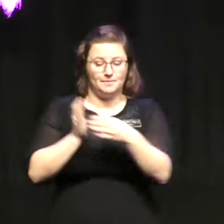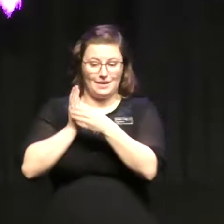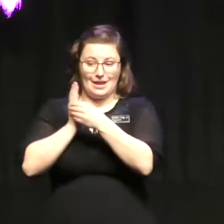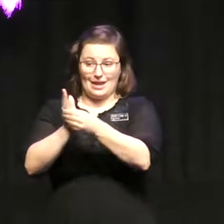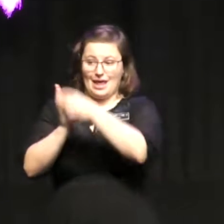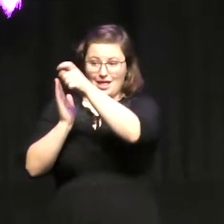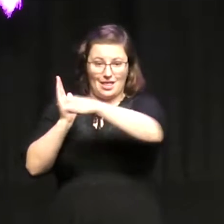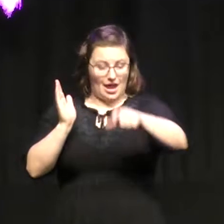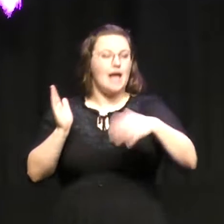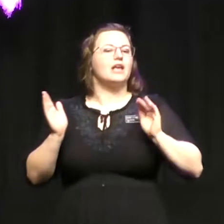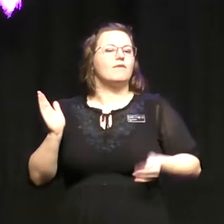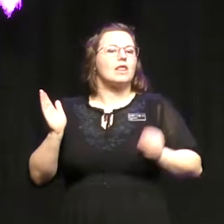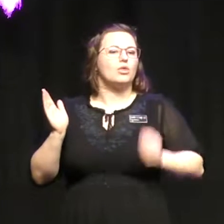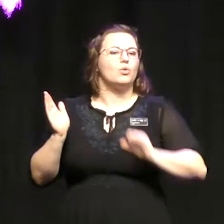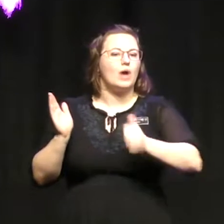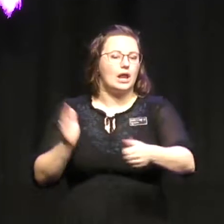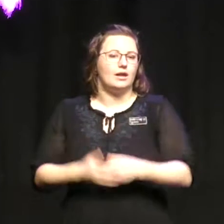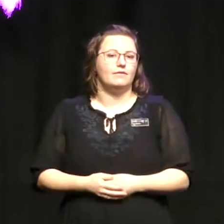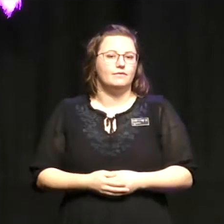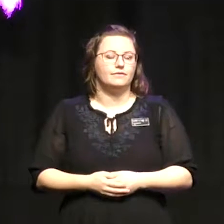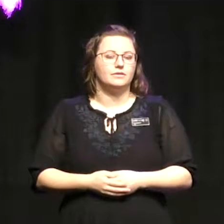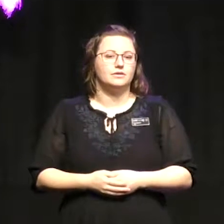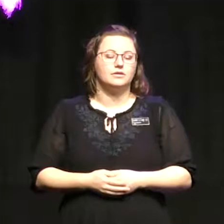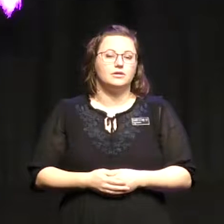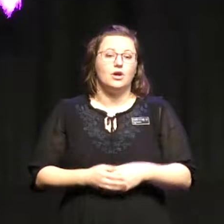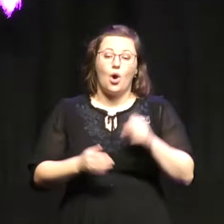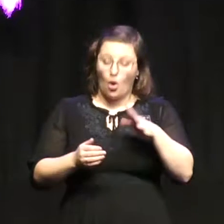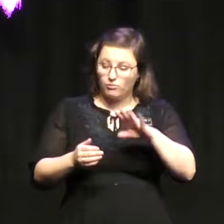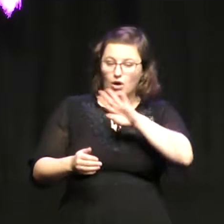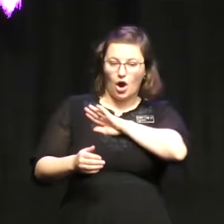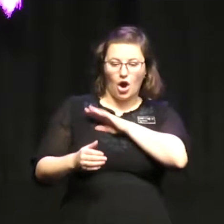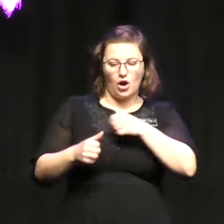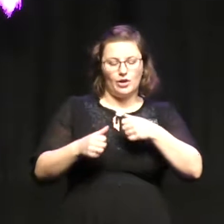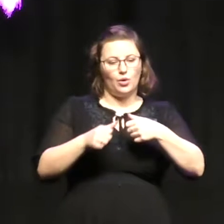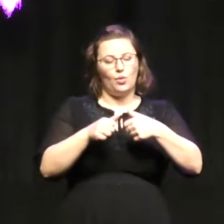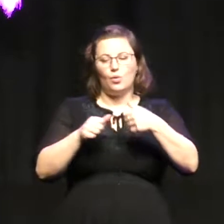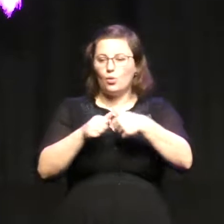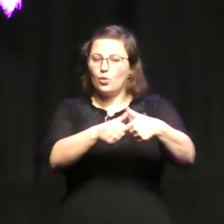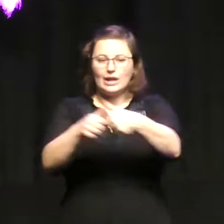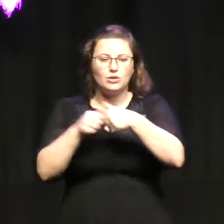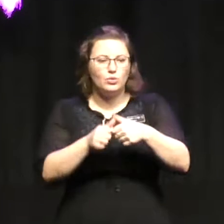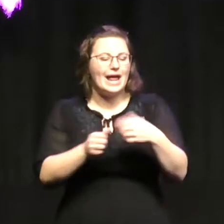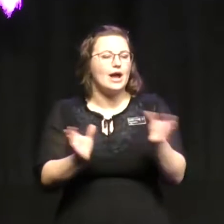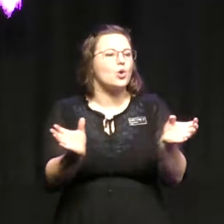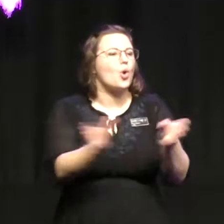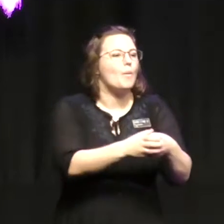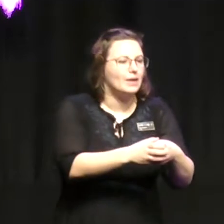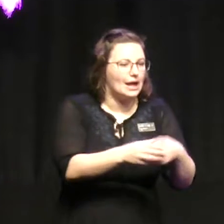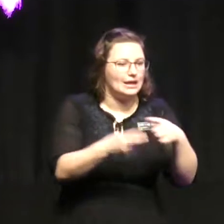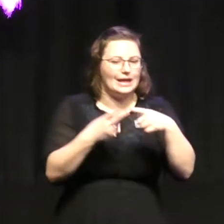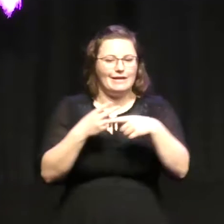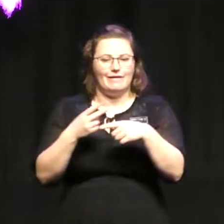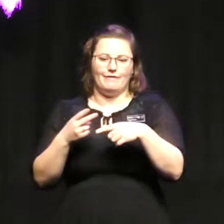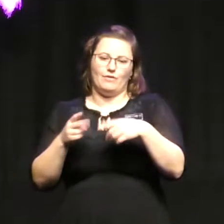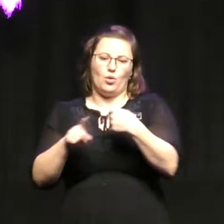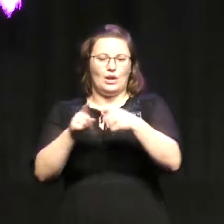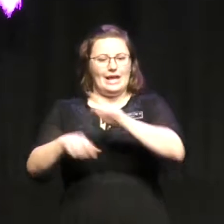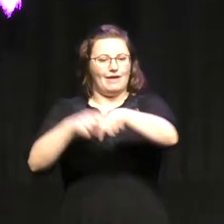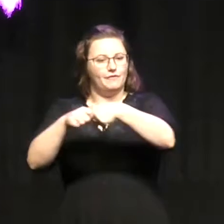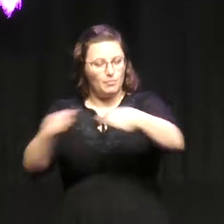of women. By organizing themselves into cooperatives and federations, the members